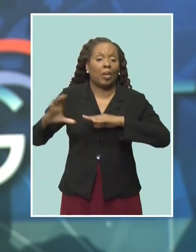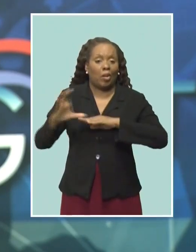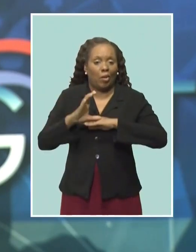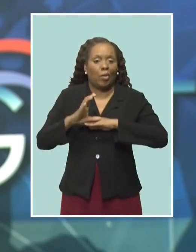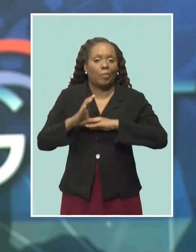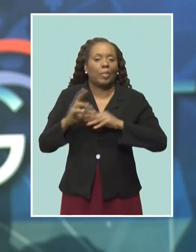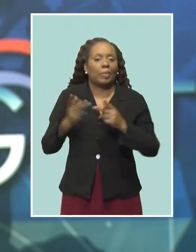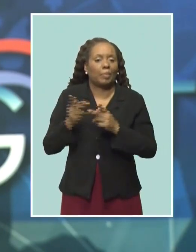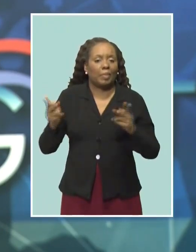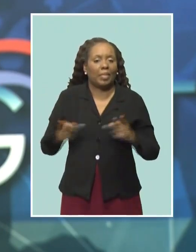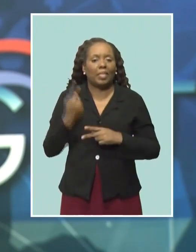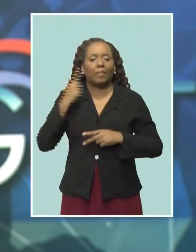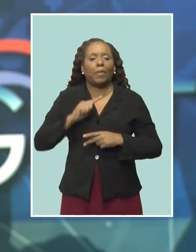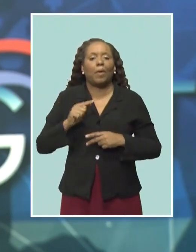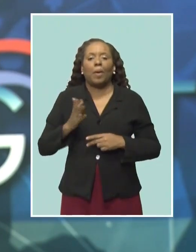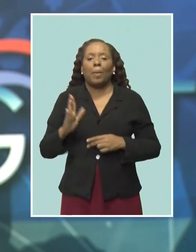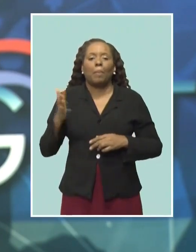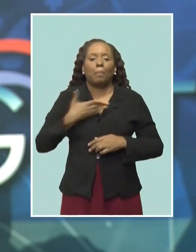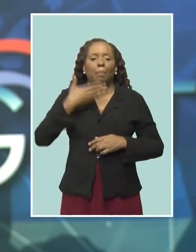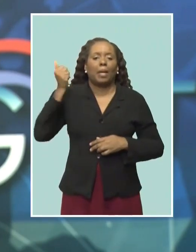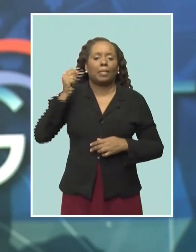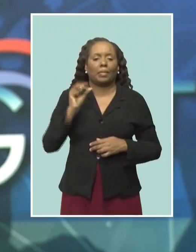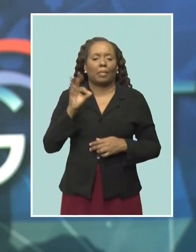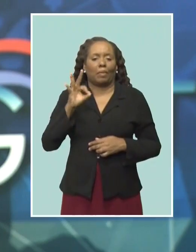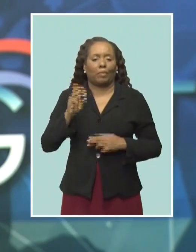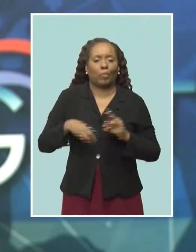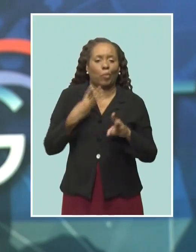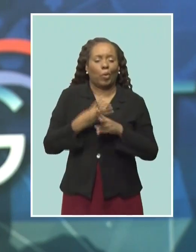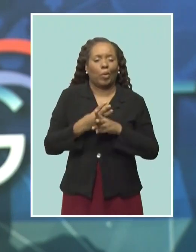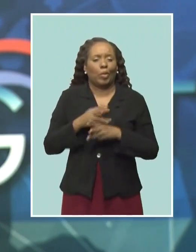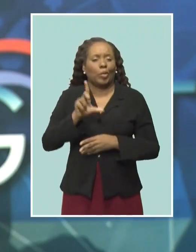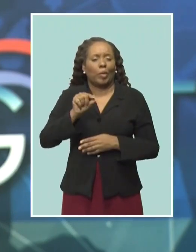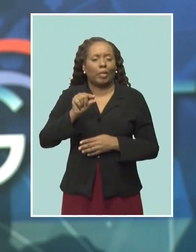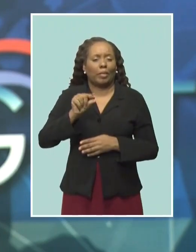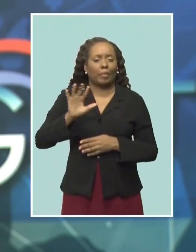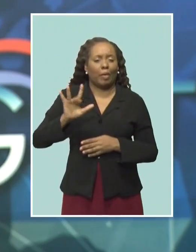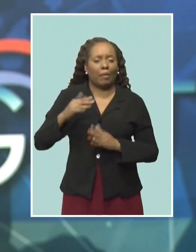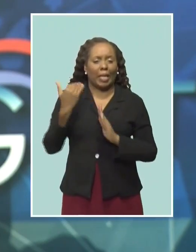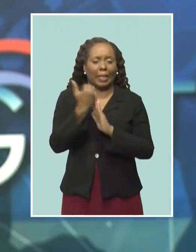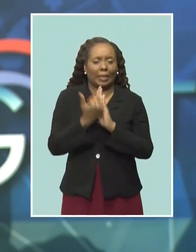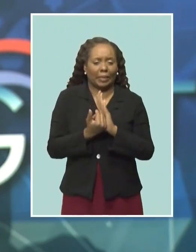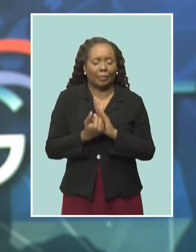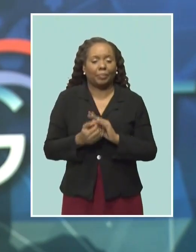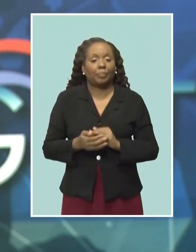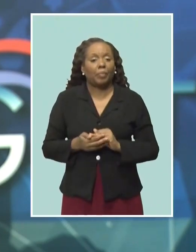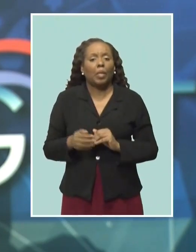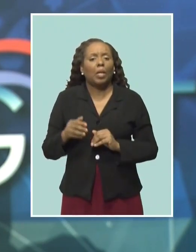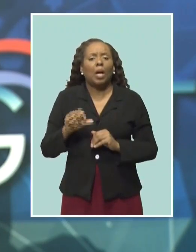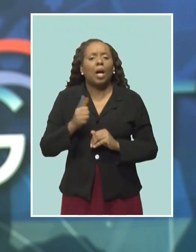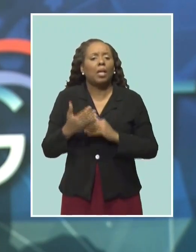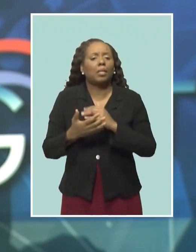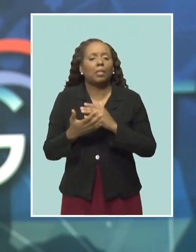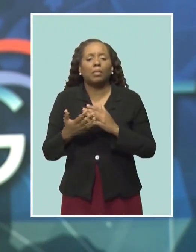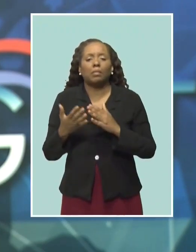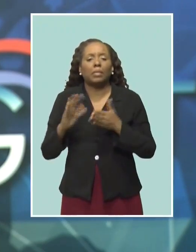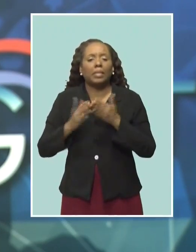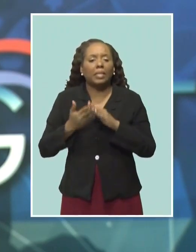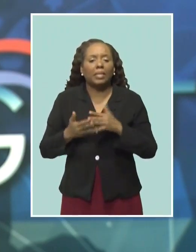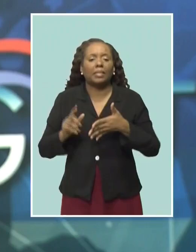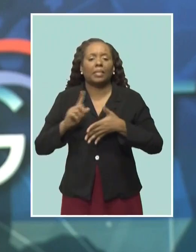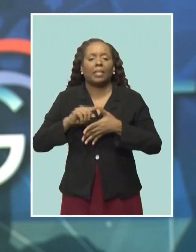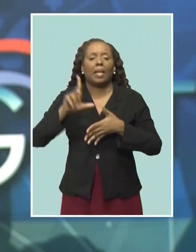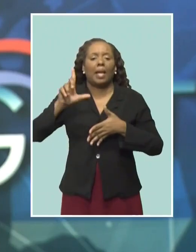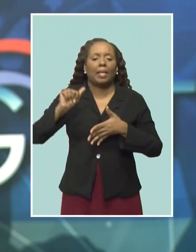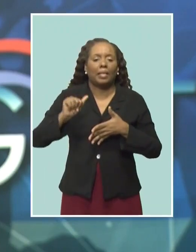highly regarded Best of the World 2025 list. Others on the list include Los Angeles, California, the Ocala